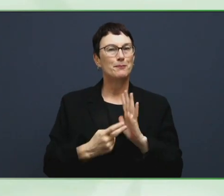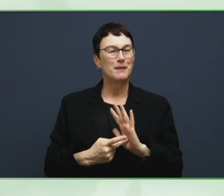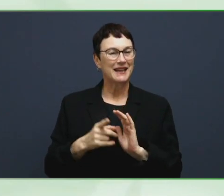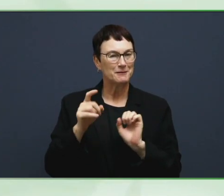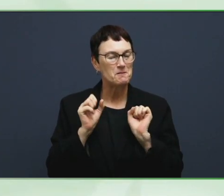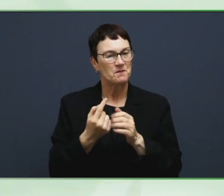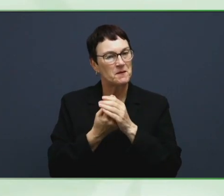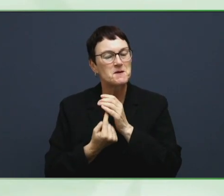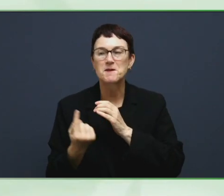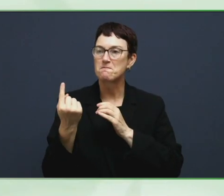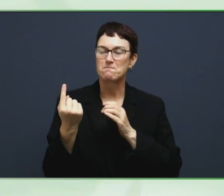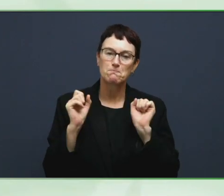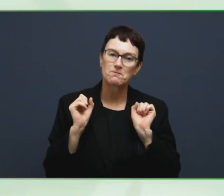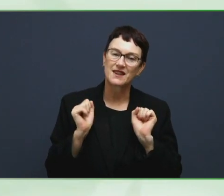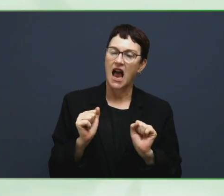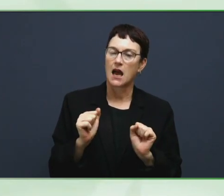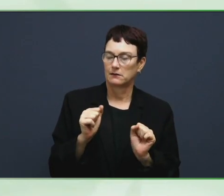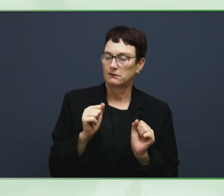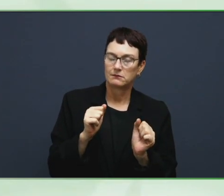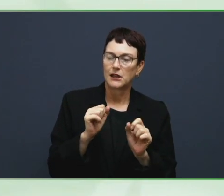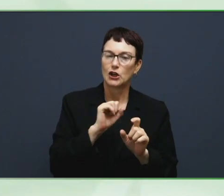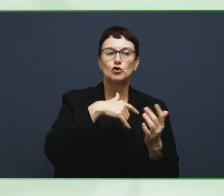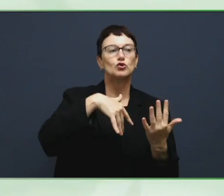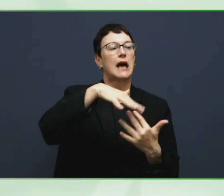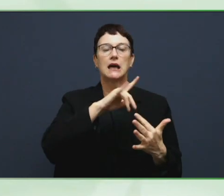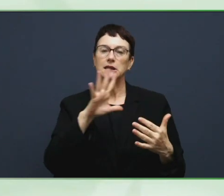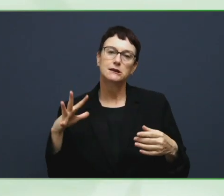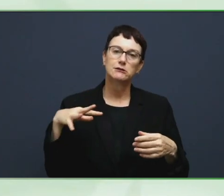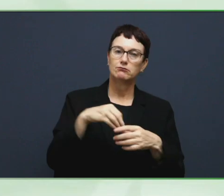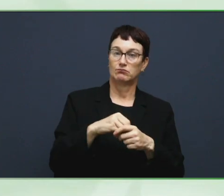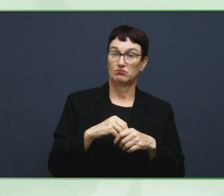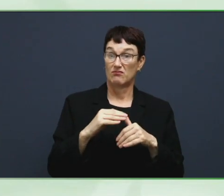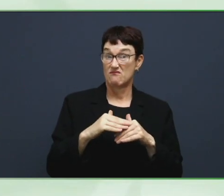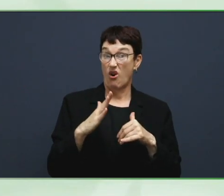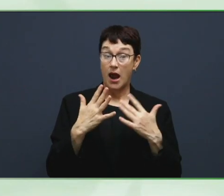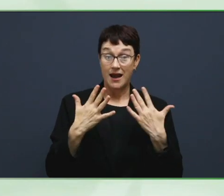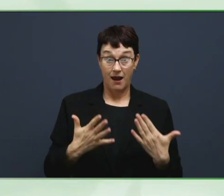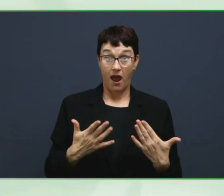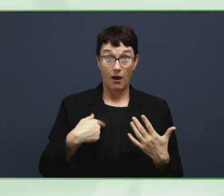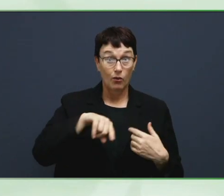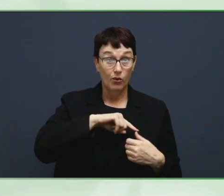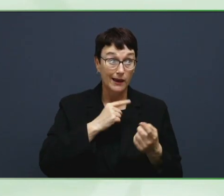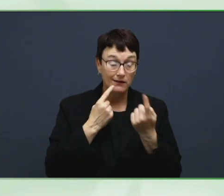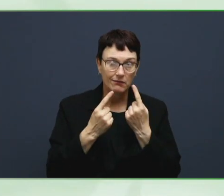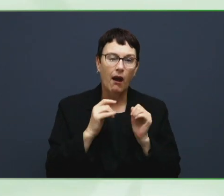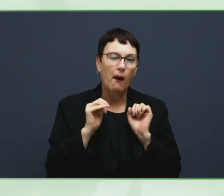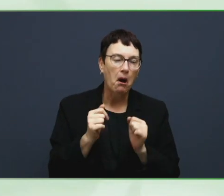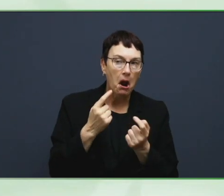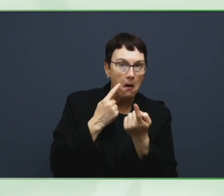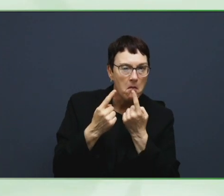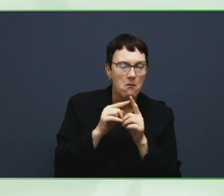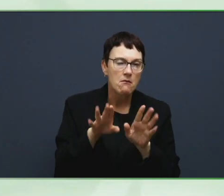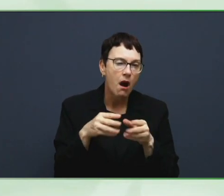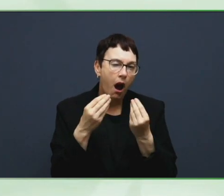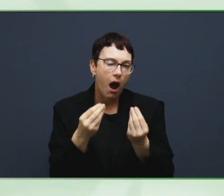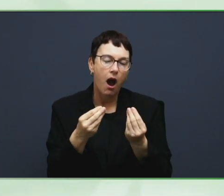society. This workshop will provide valuable insights into funding strategies, investment opportunities, and key accelerators that can